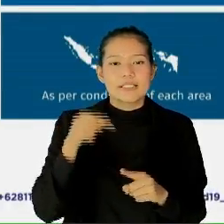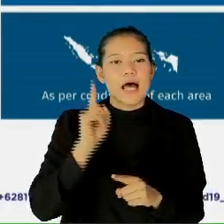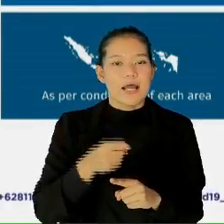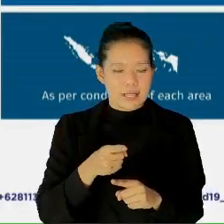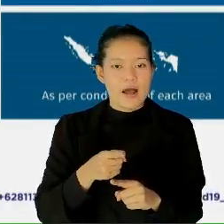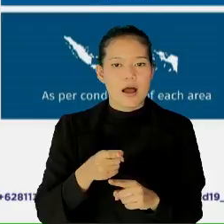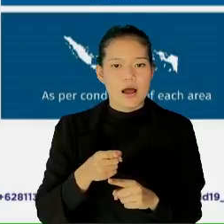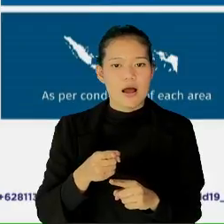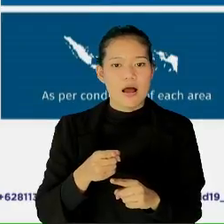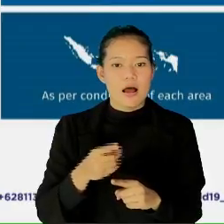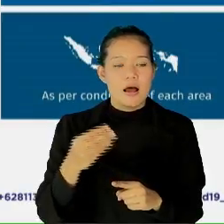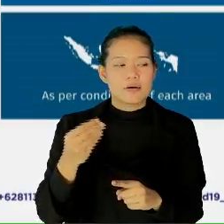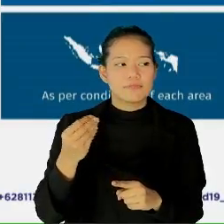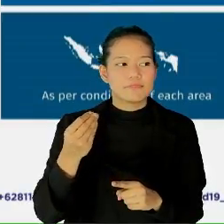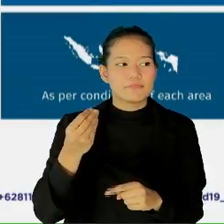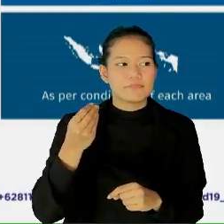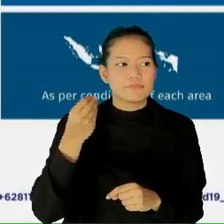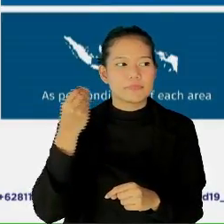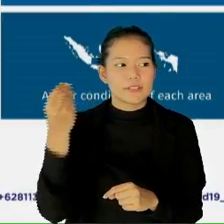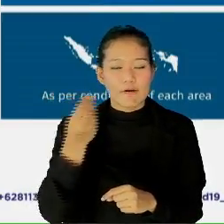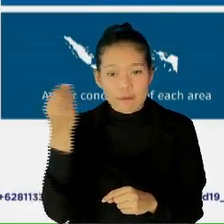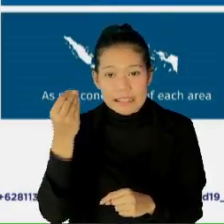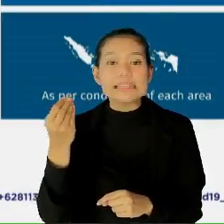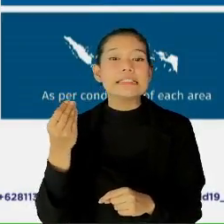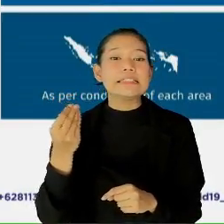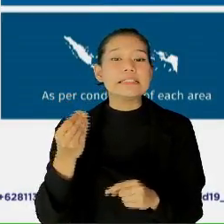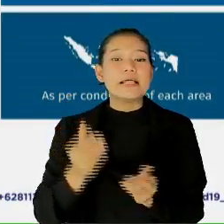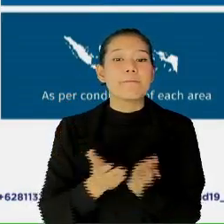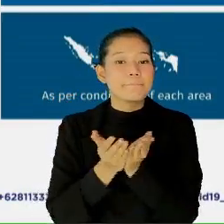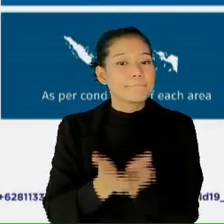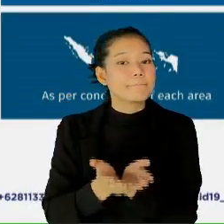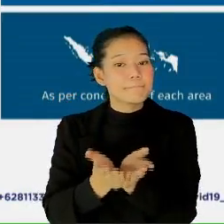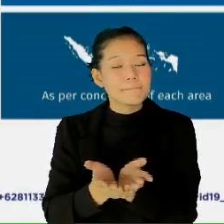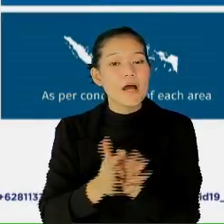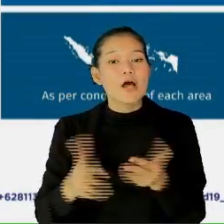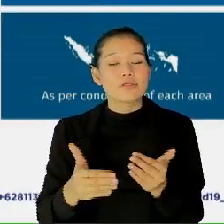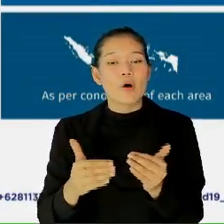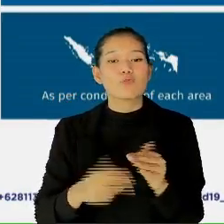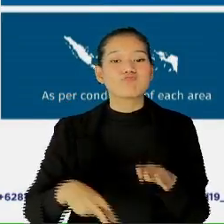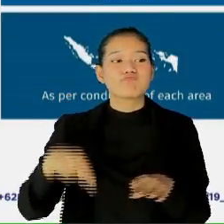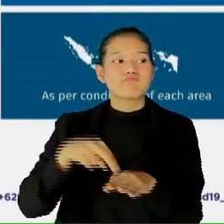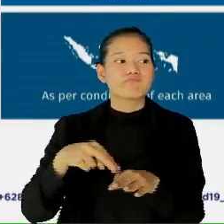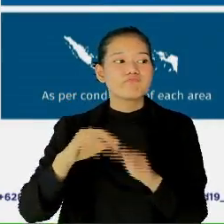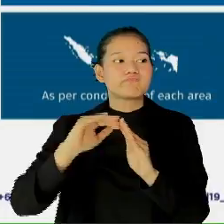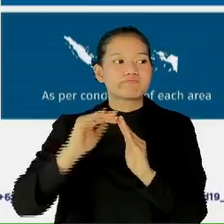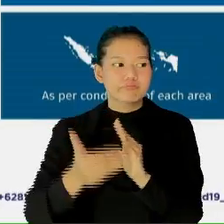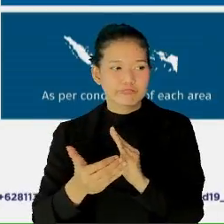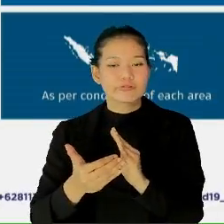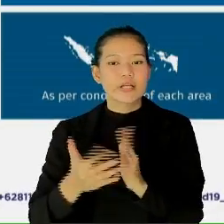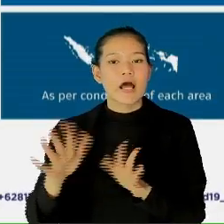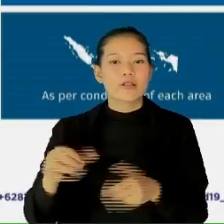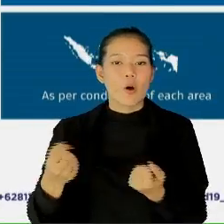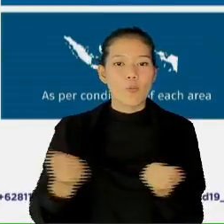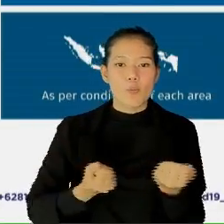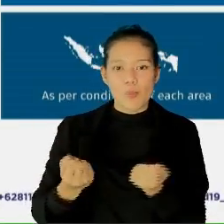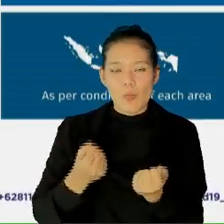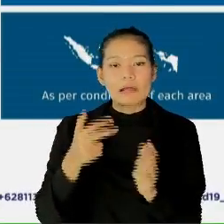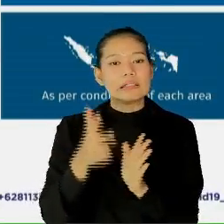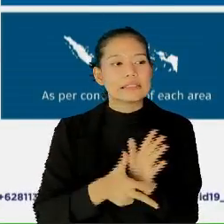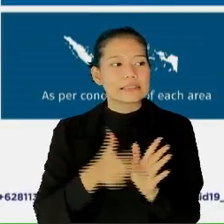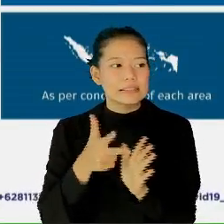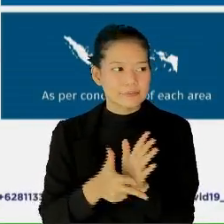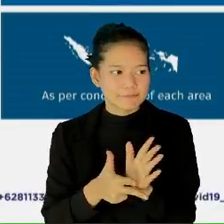for traveling by sea, land, which is private and public, ferriage, and intercity train,